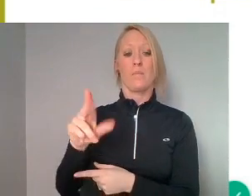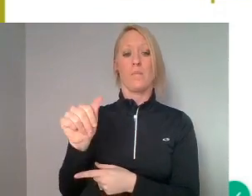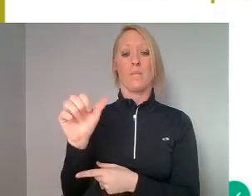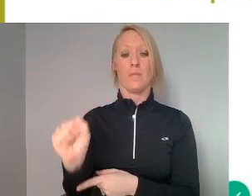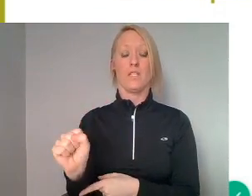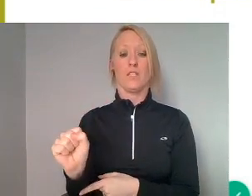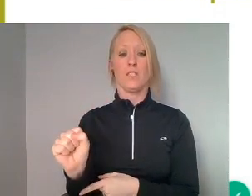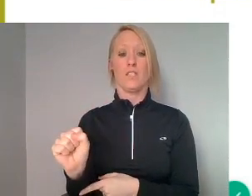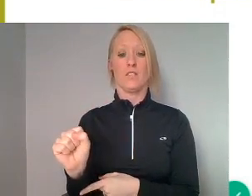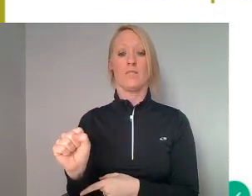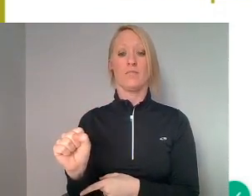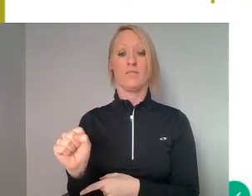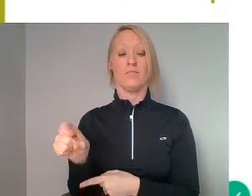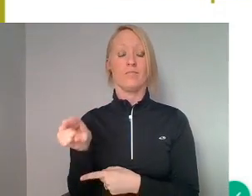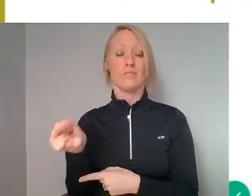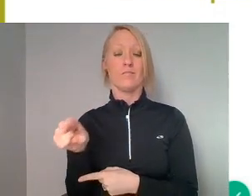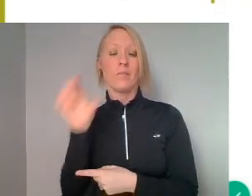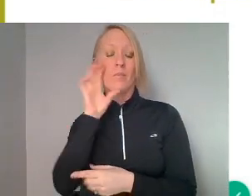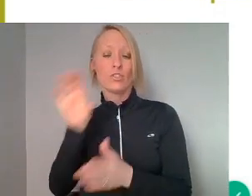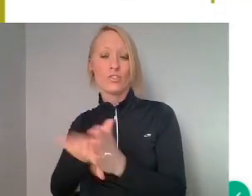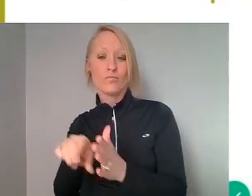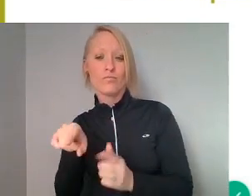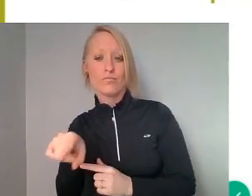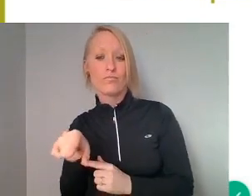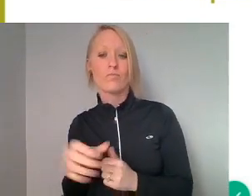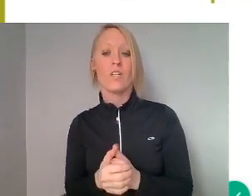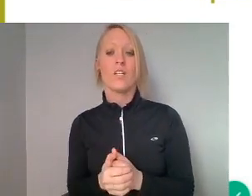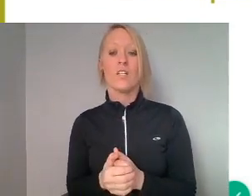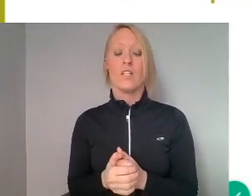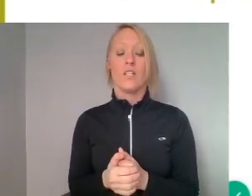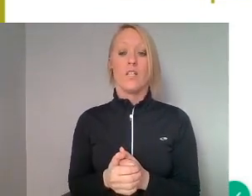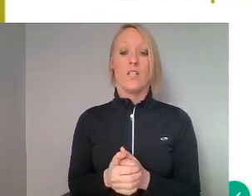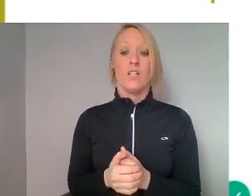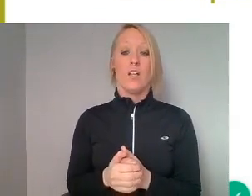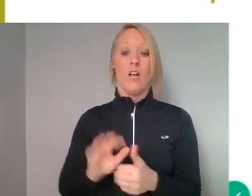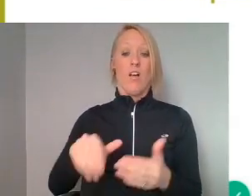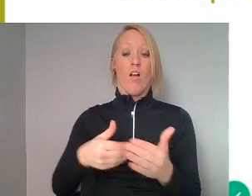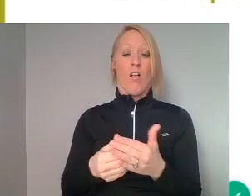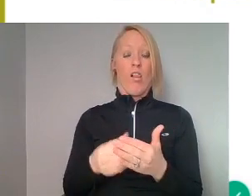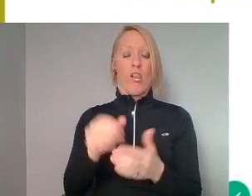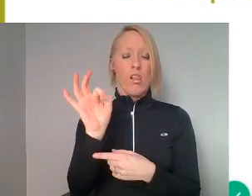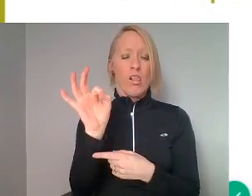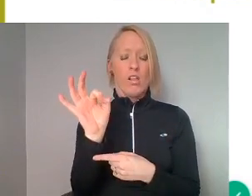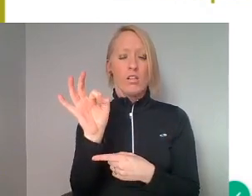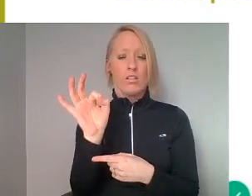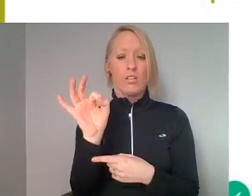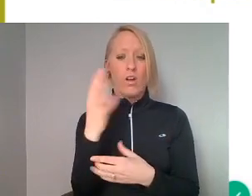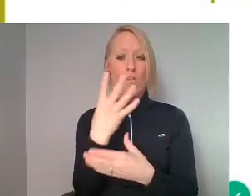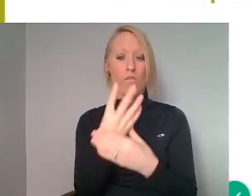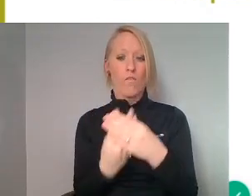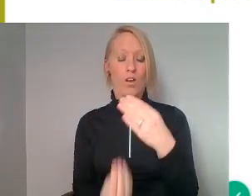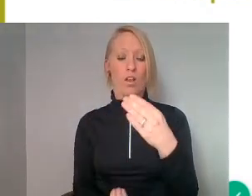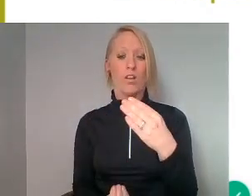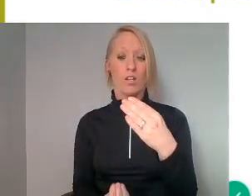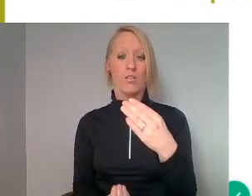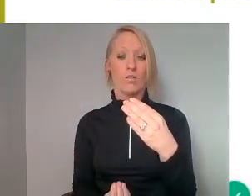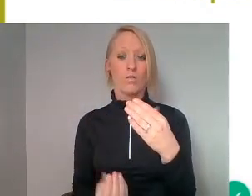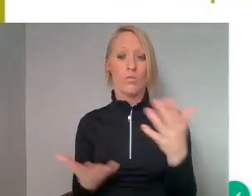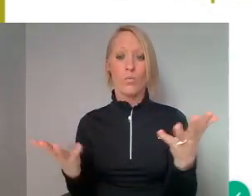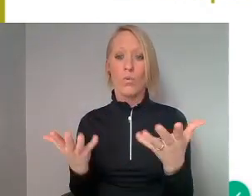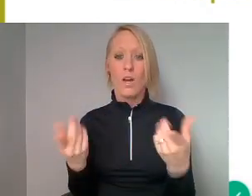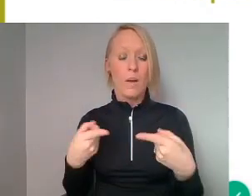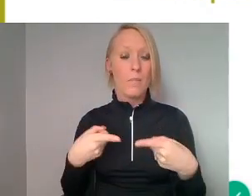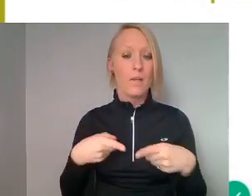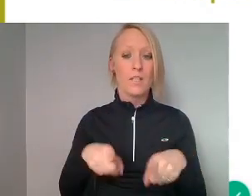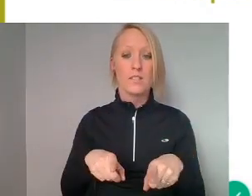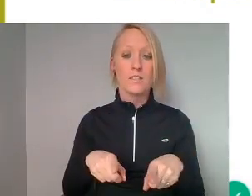corner, you can see the peas sticking out of the pod. If those were to fall out, like the plant grew, the peas were never picked, then they started